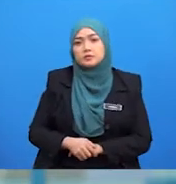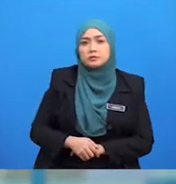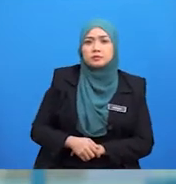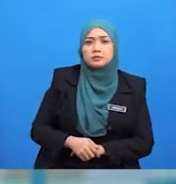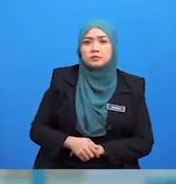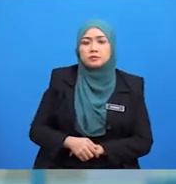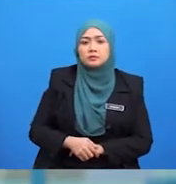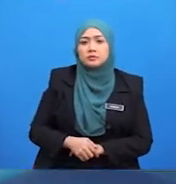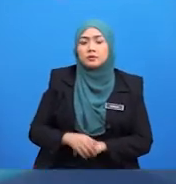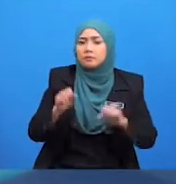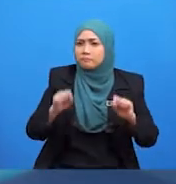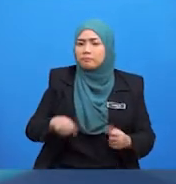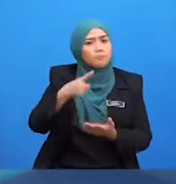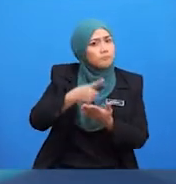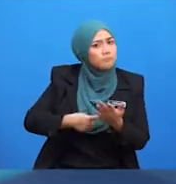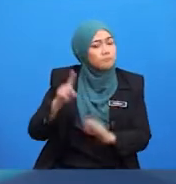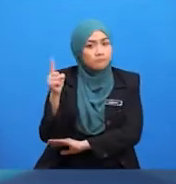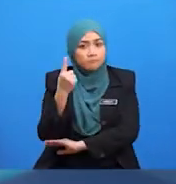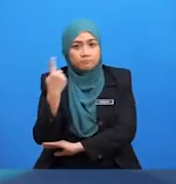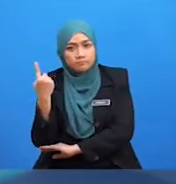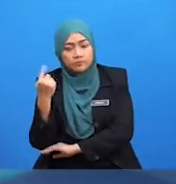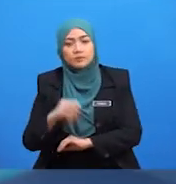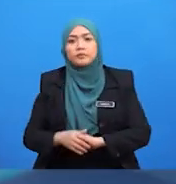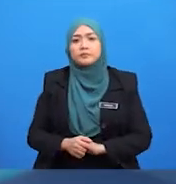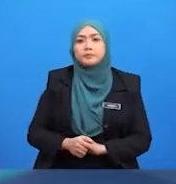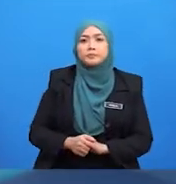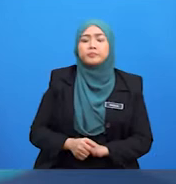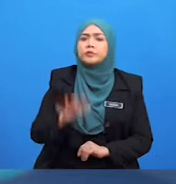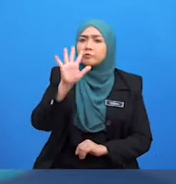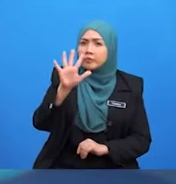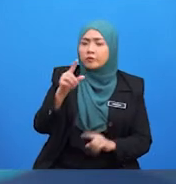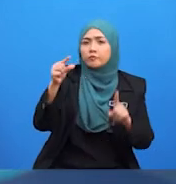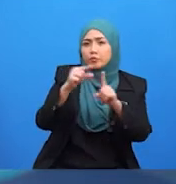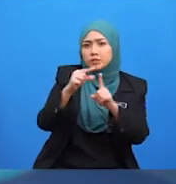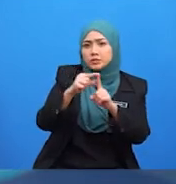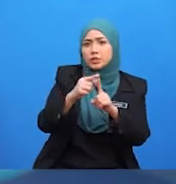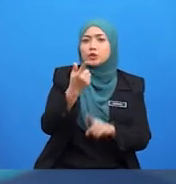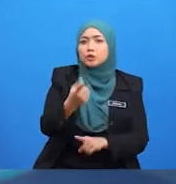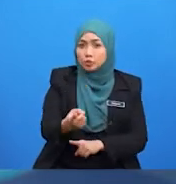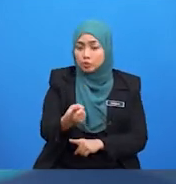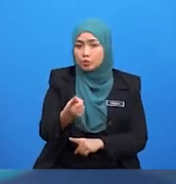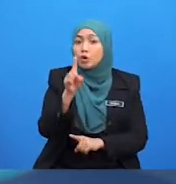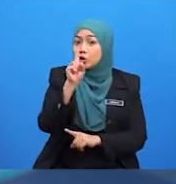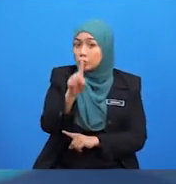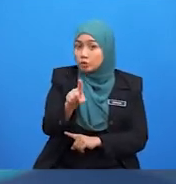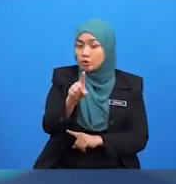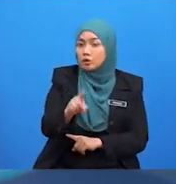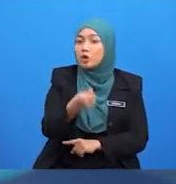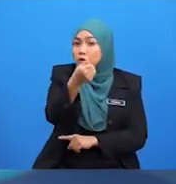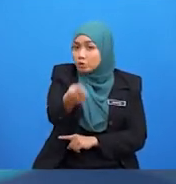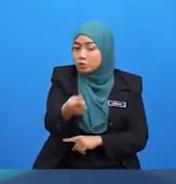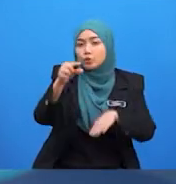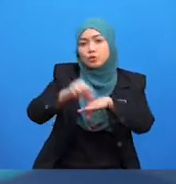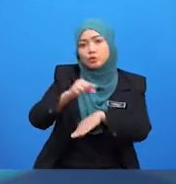It can be anything. Now, I would want you to think of 5 words that you would use to describe